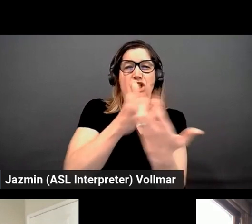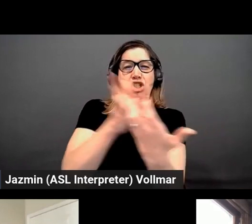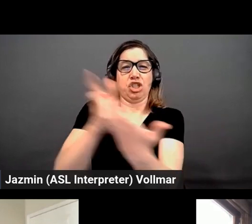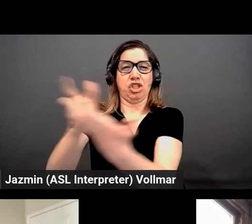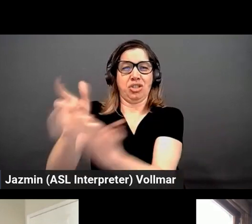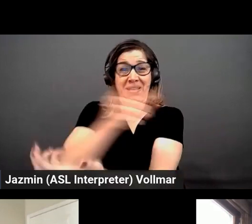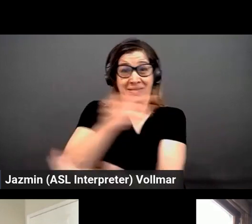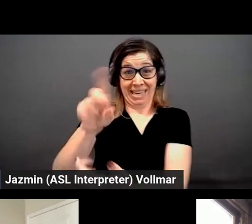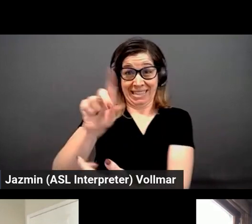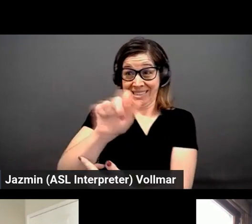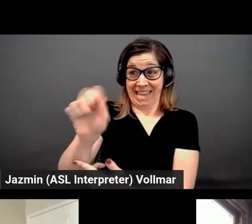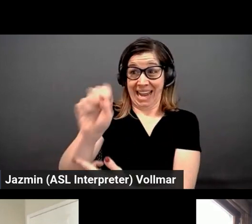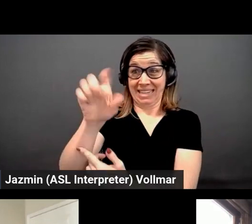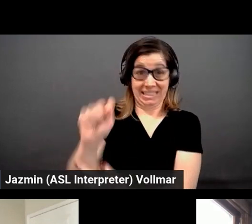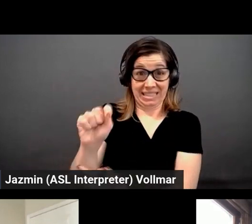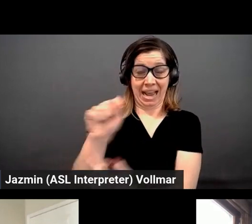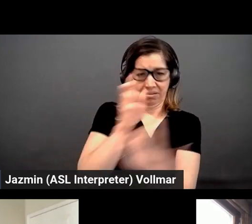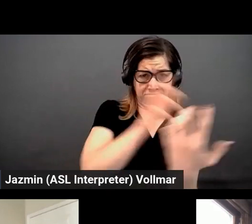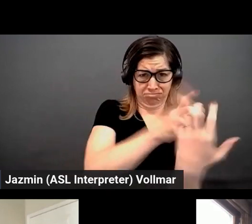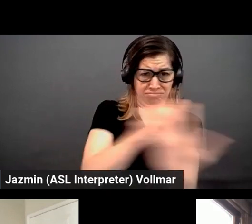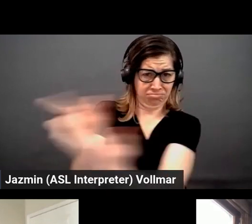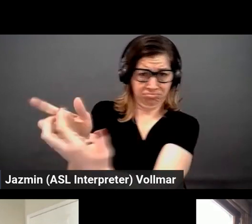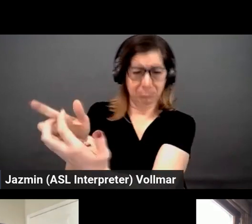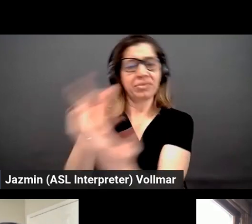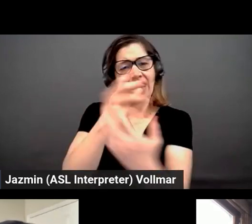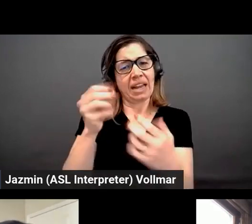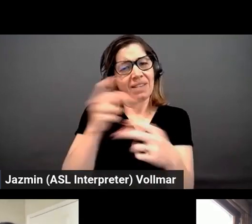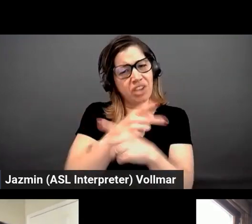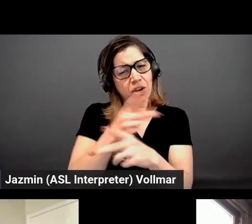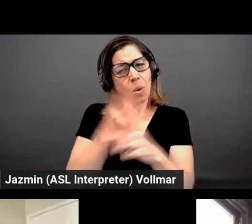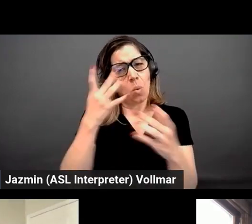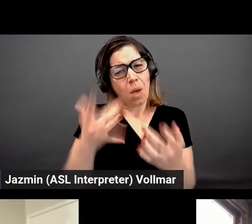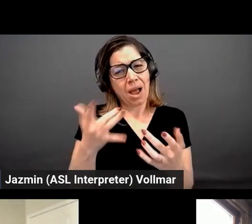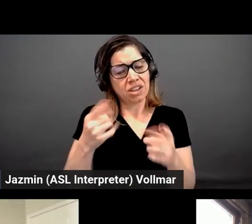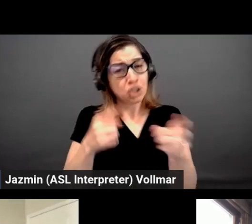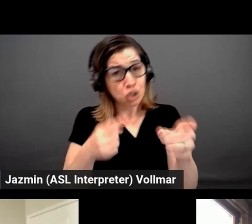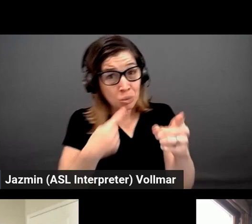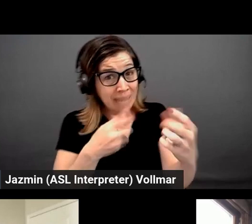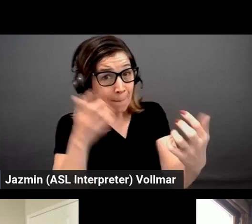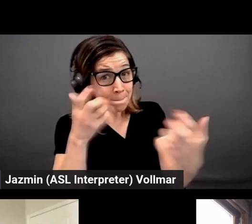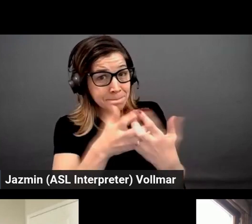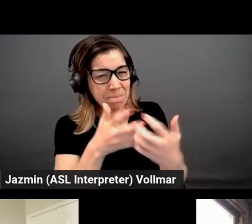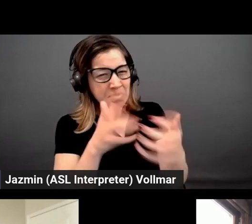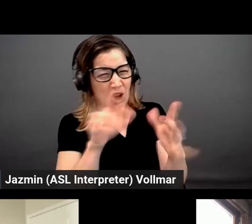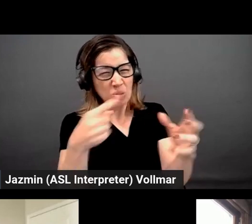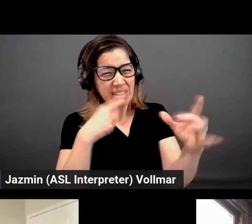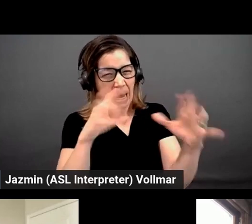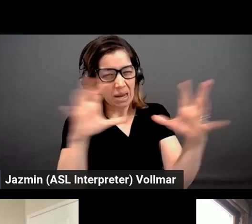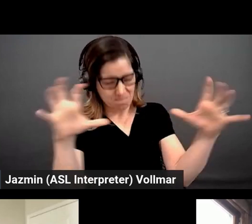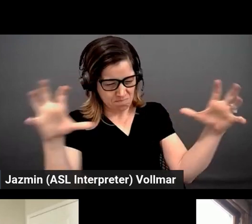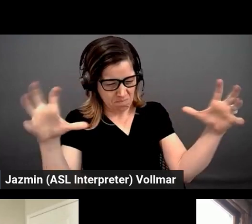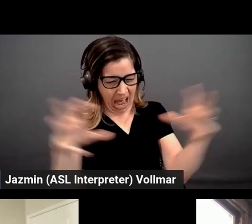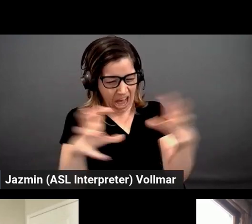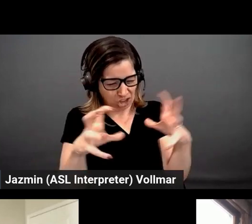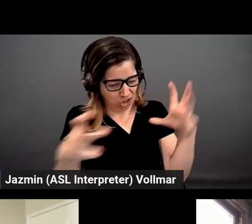insights while maintaining privacy. I like how you say mash them all together, like we're making some mashed potatoes.